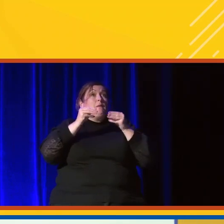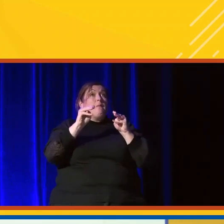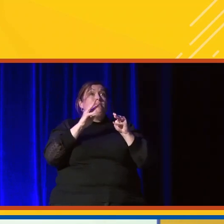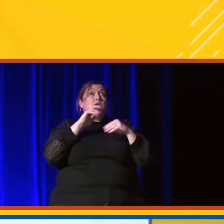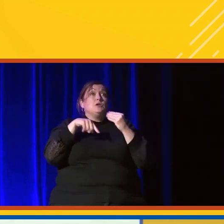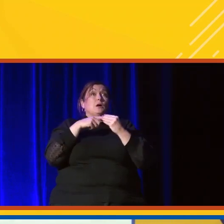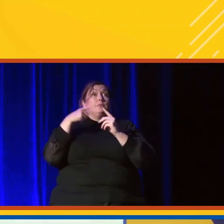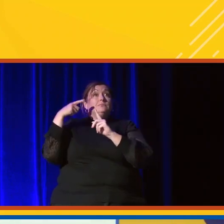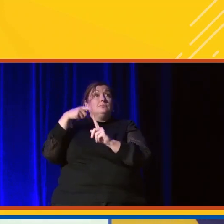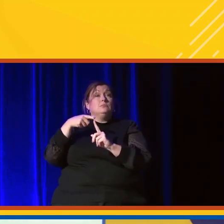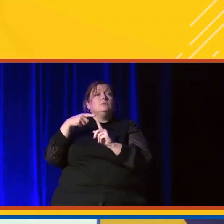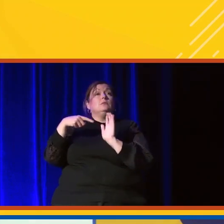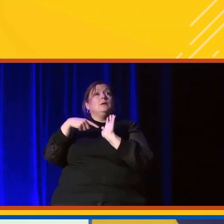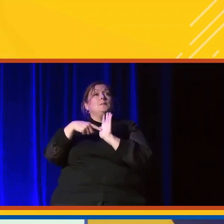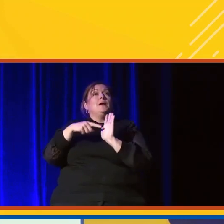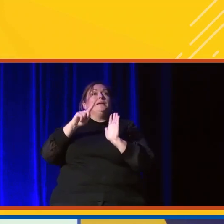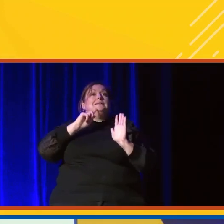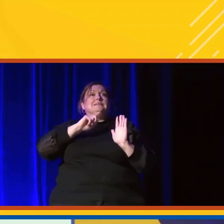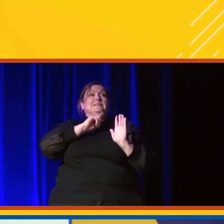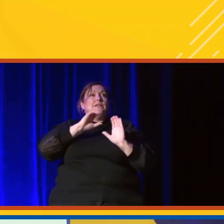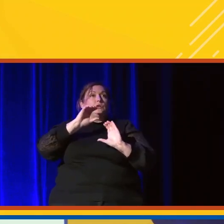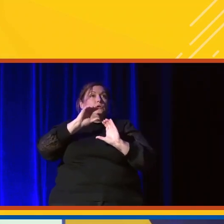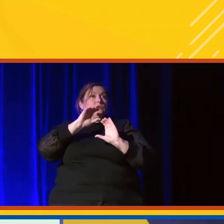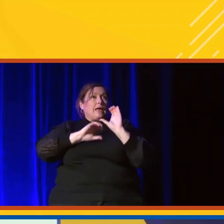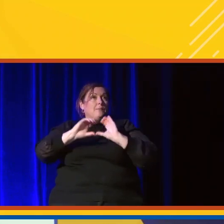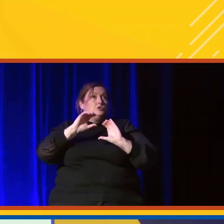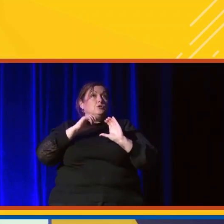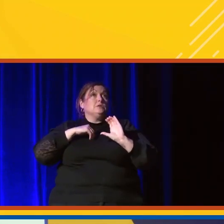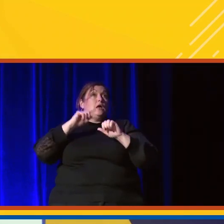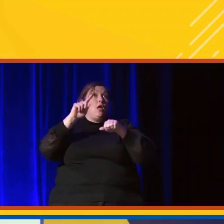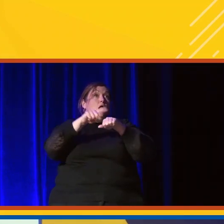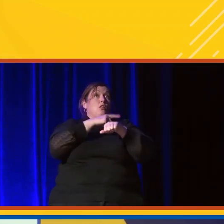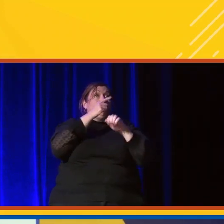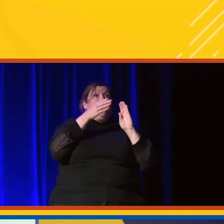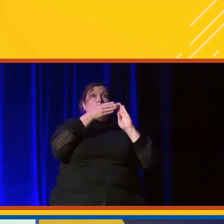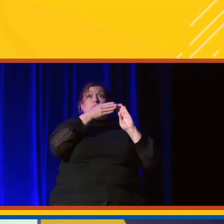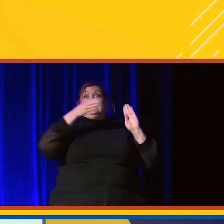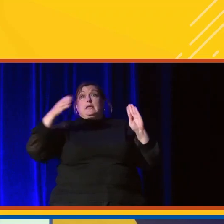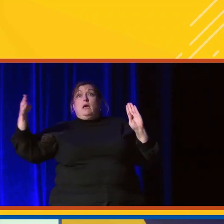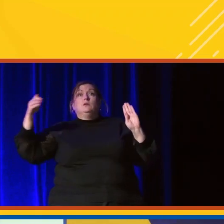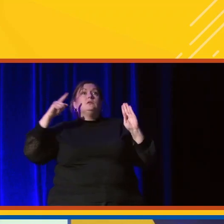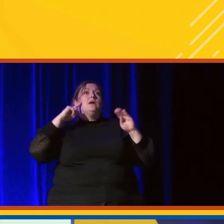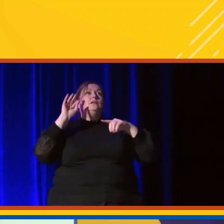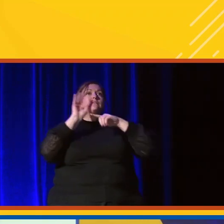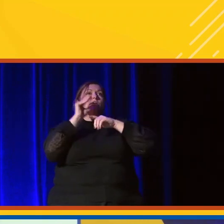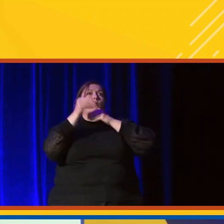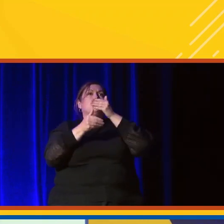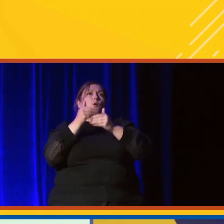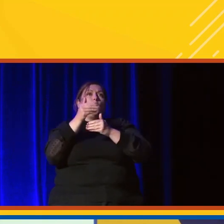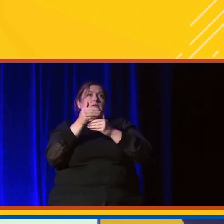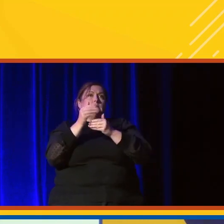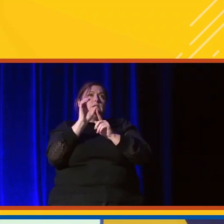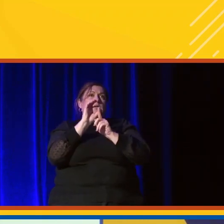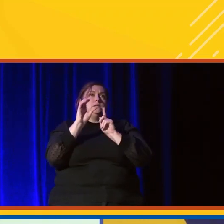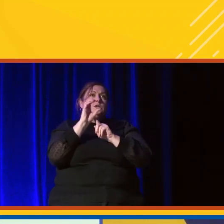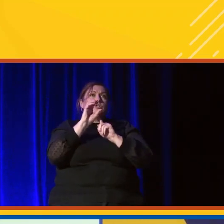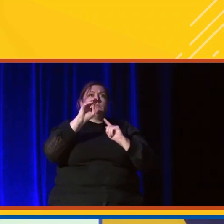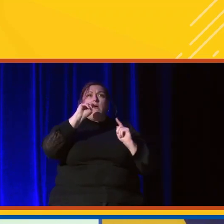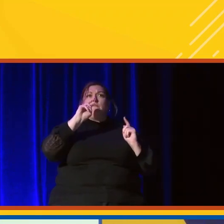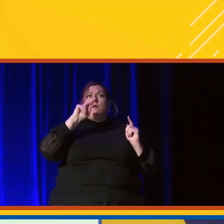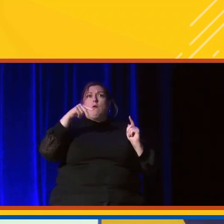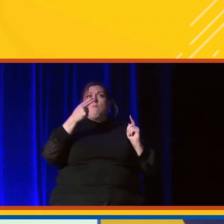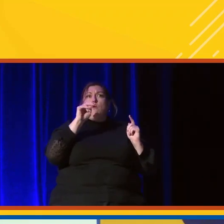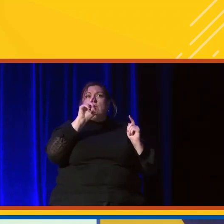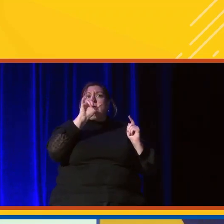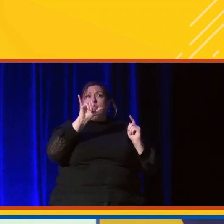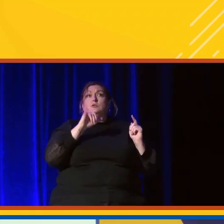are targeted towards modeling single chemistries at very large length scales as a function of processing conditions and morphology.